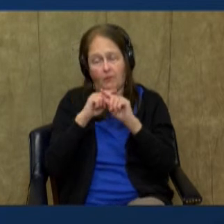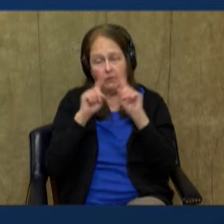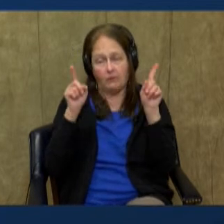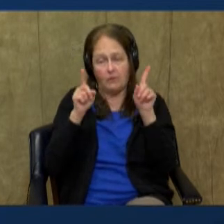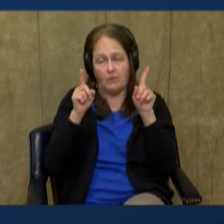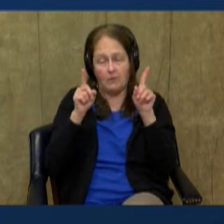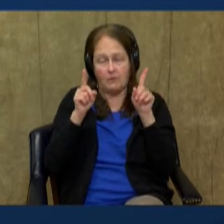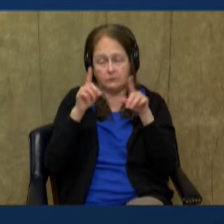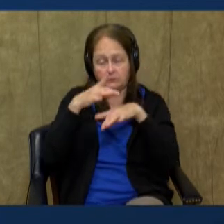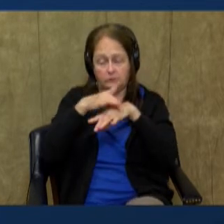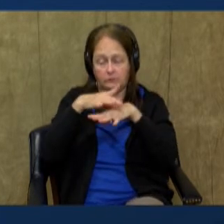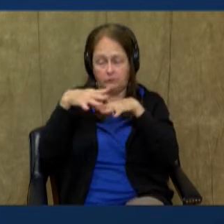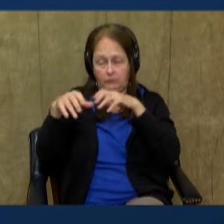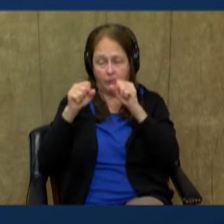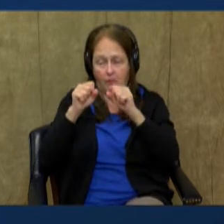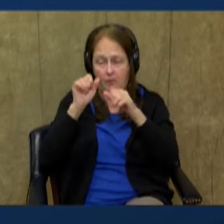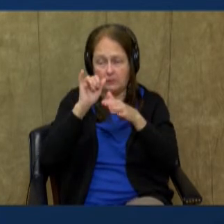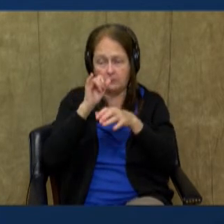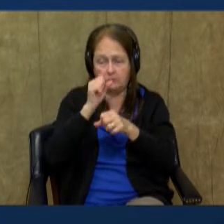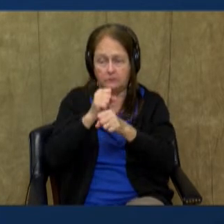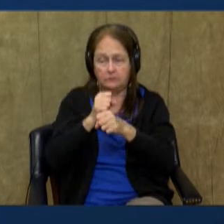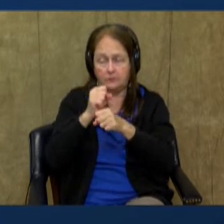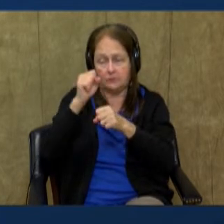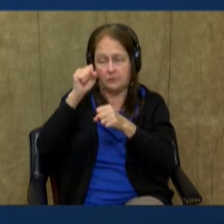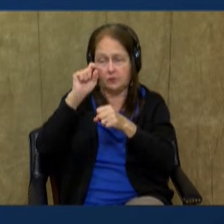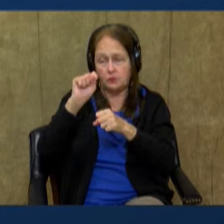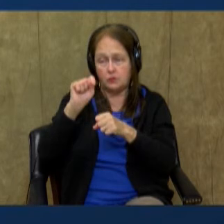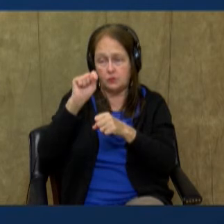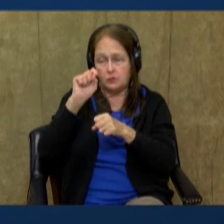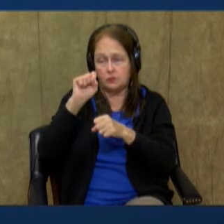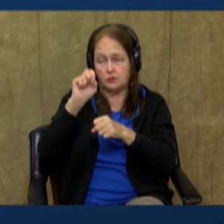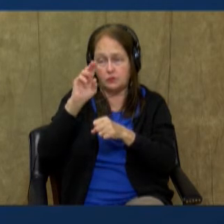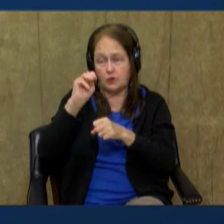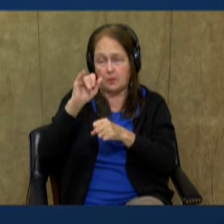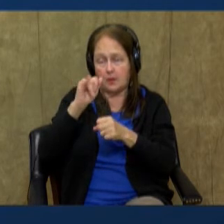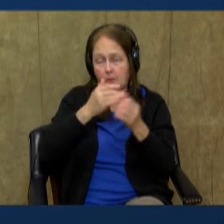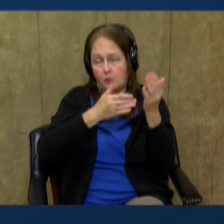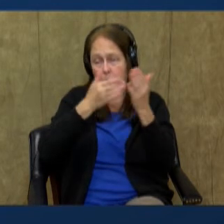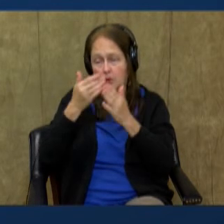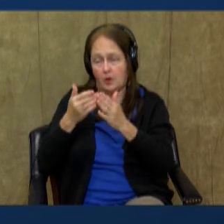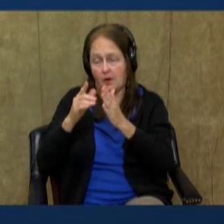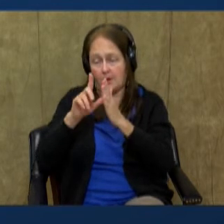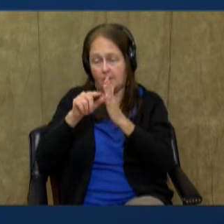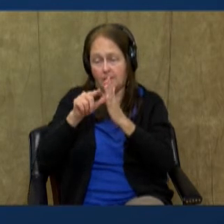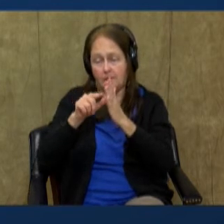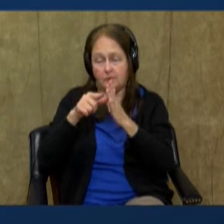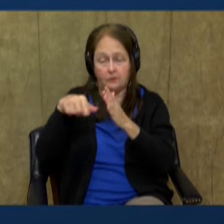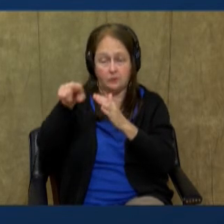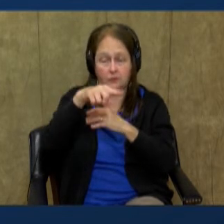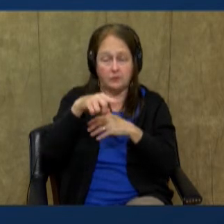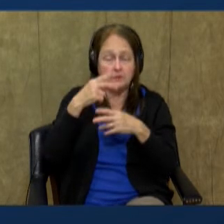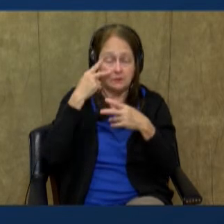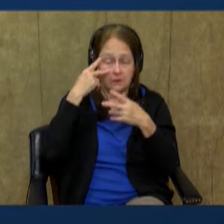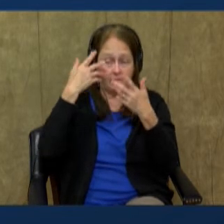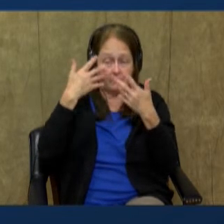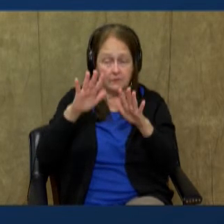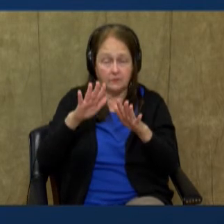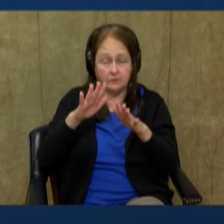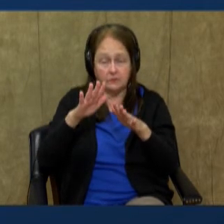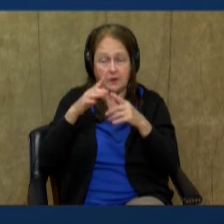Unfortunately, earthquakes can often trigger tsunamis, and this region has seen its share. One of the